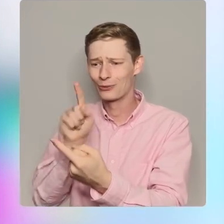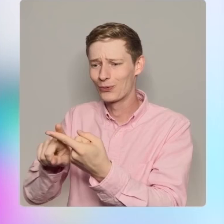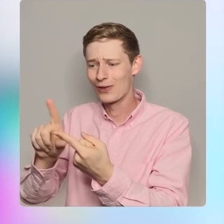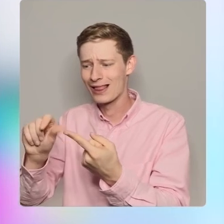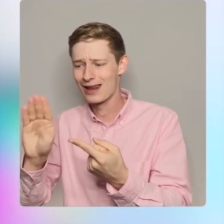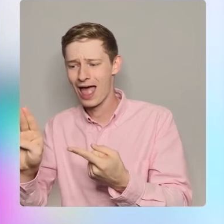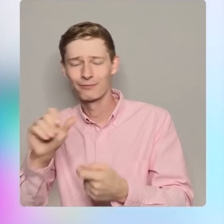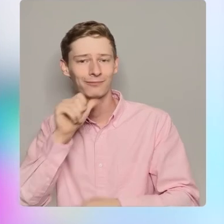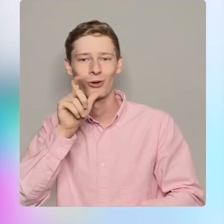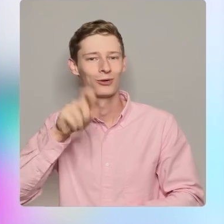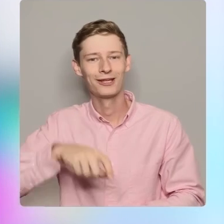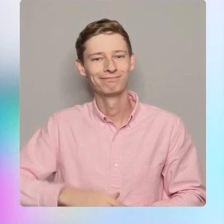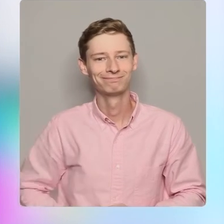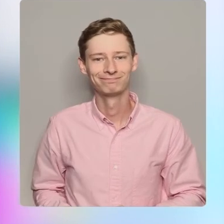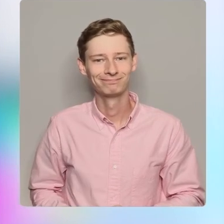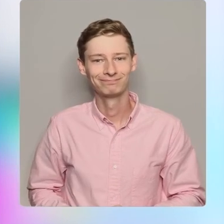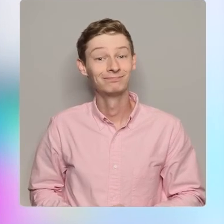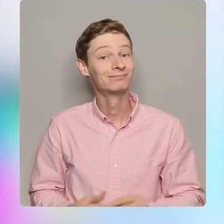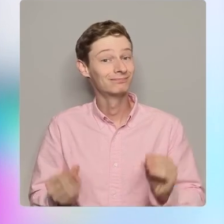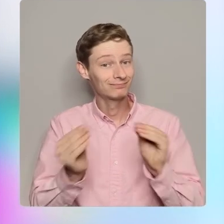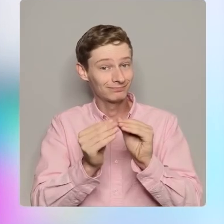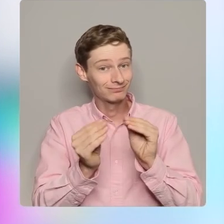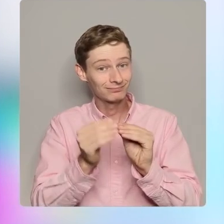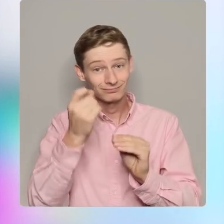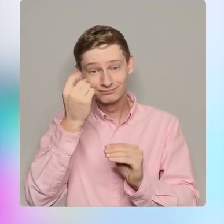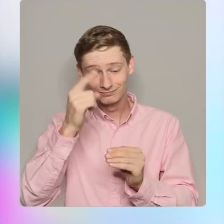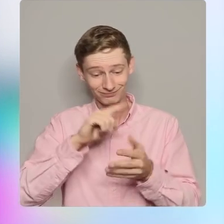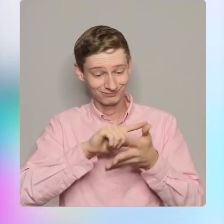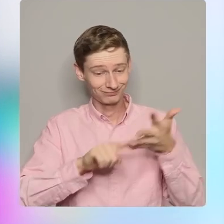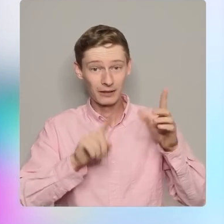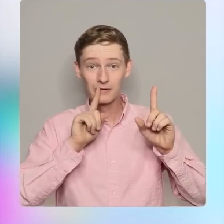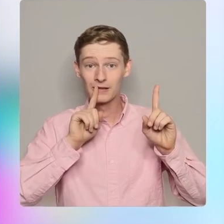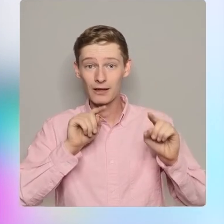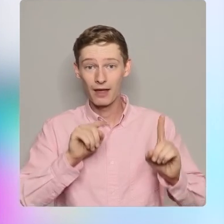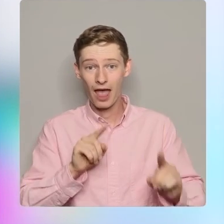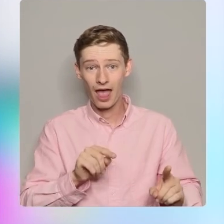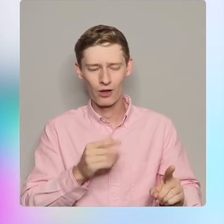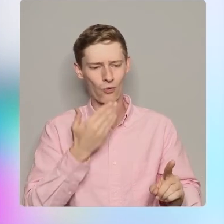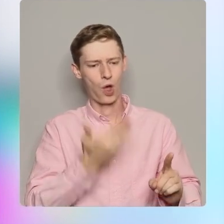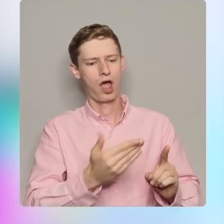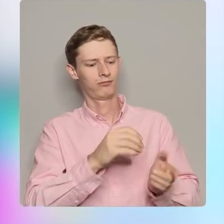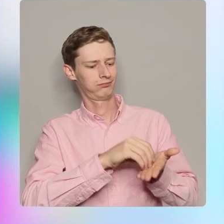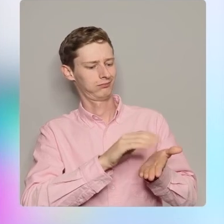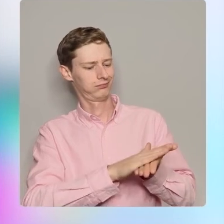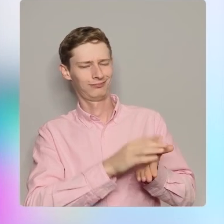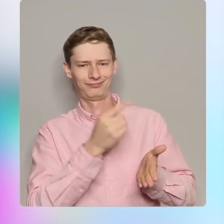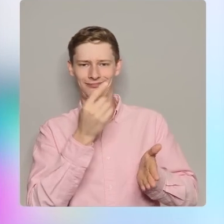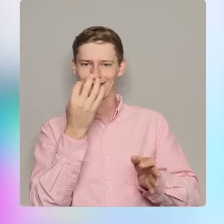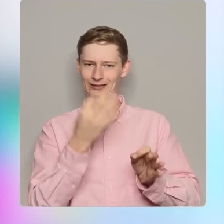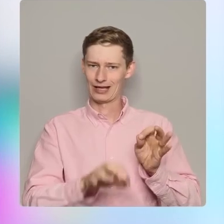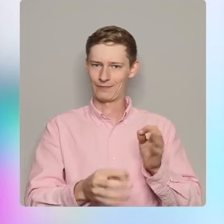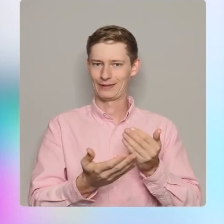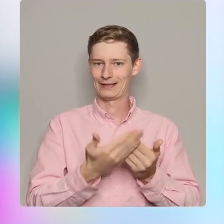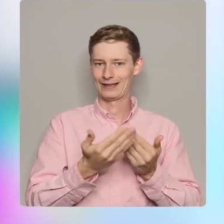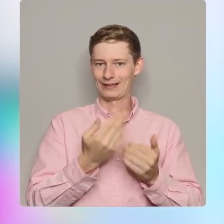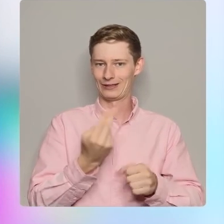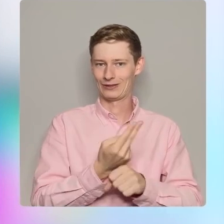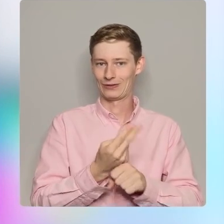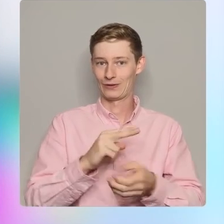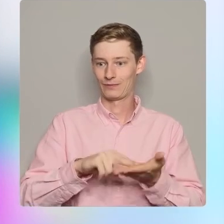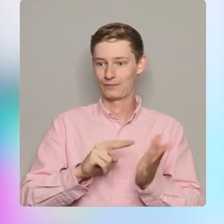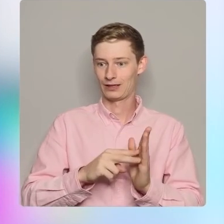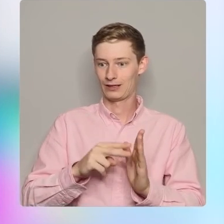are substantially quicker. Even more importantly, engineers can now reset test devices when they aren't even at the